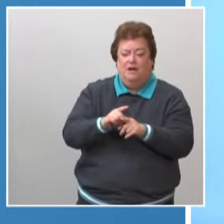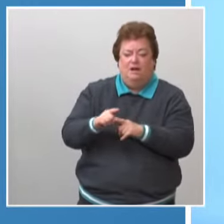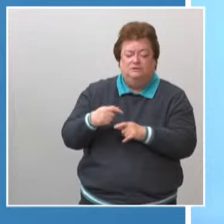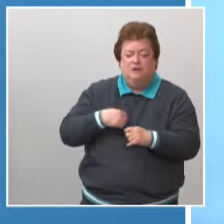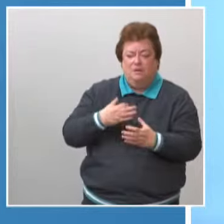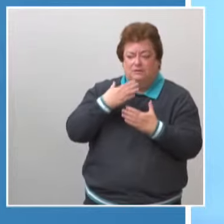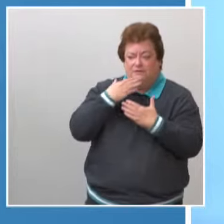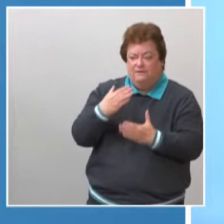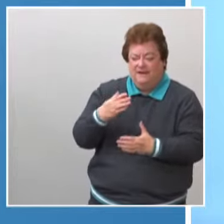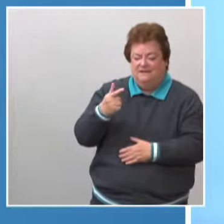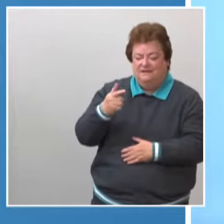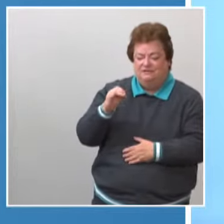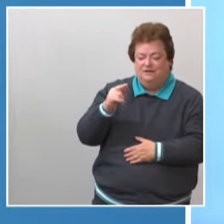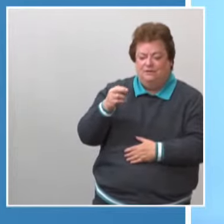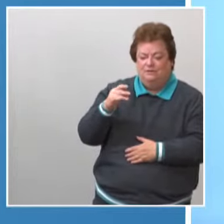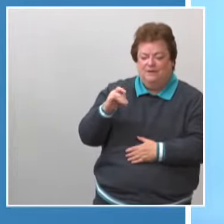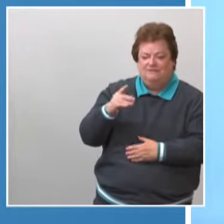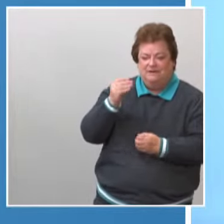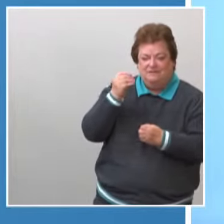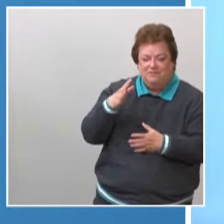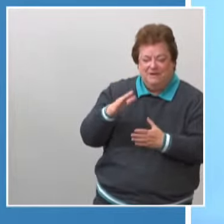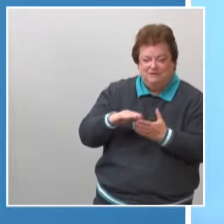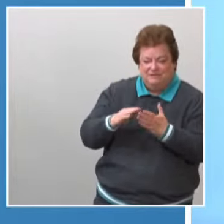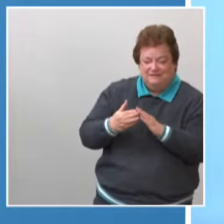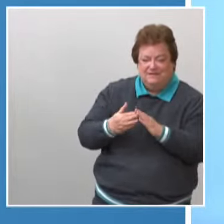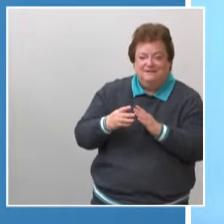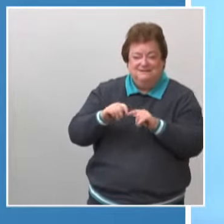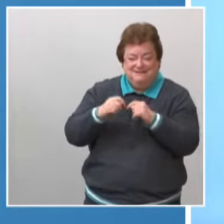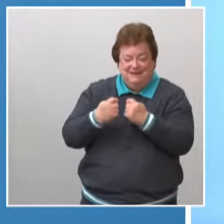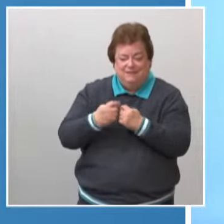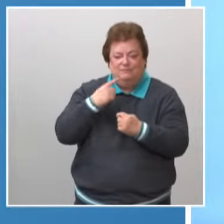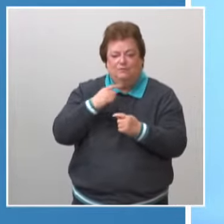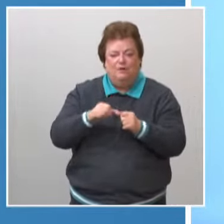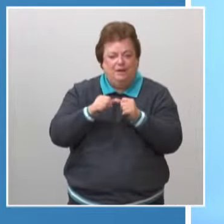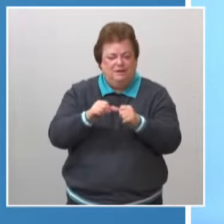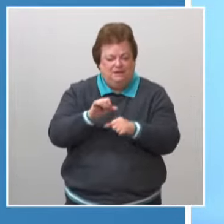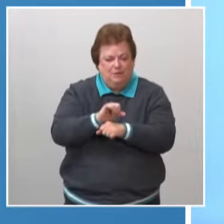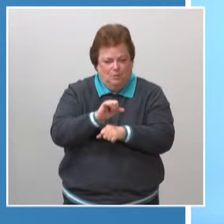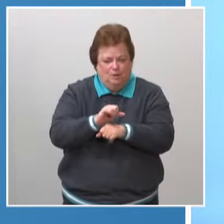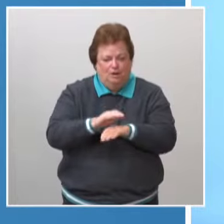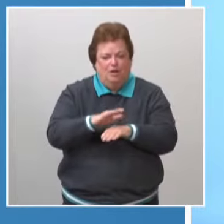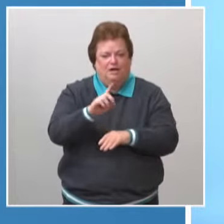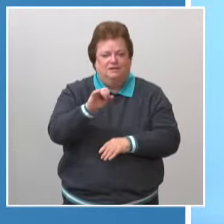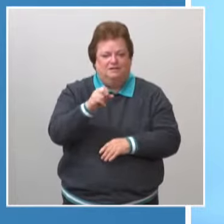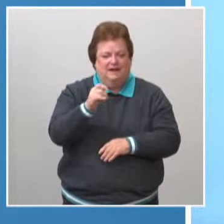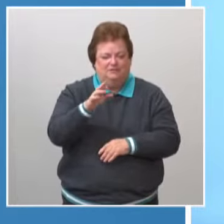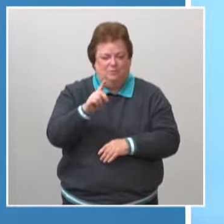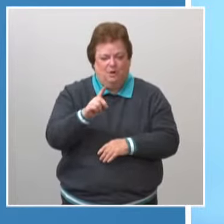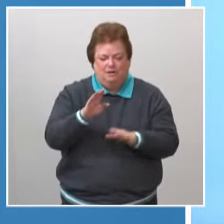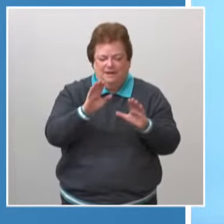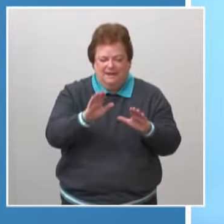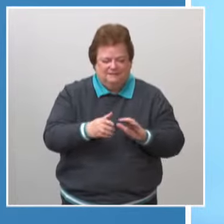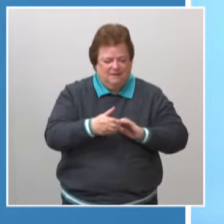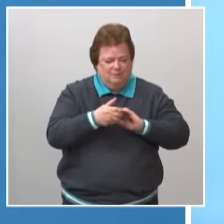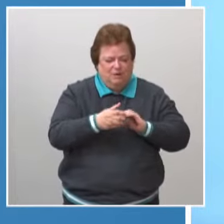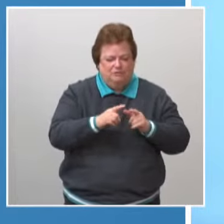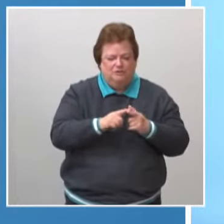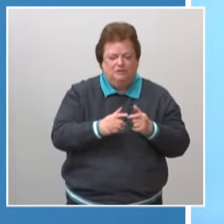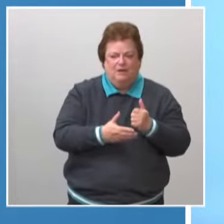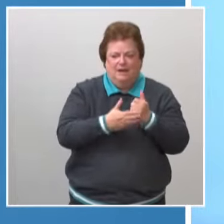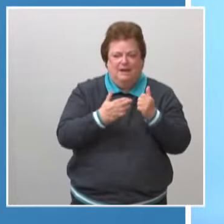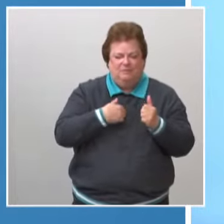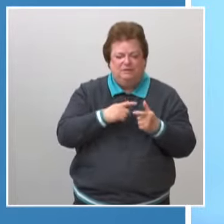the Geographic Information Systems team at the City of Lincoln for their continued work on this dashboard. They've been excellent partners helping to stand up